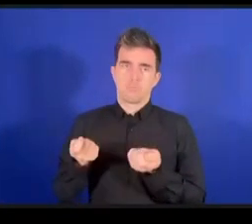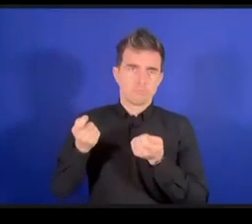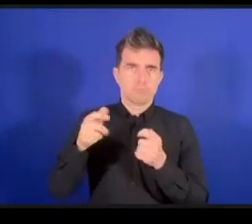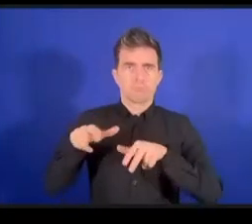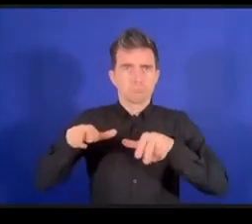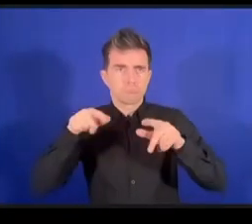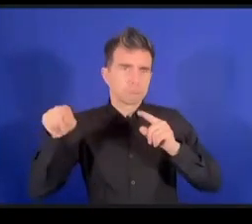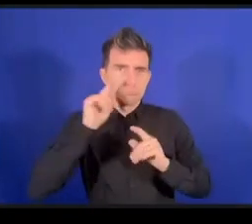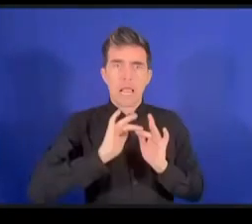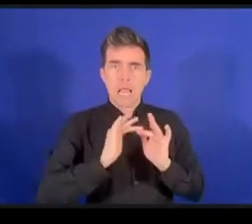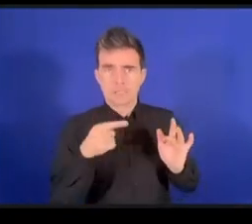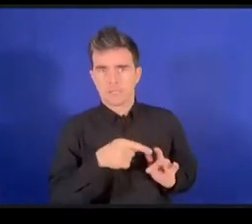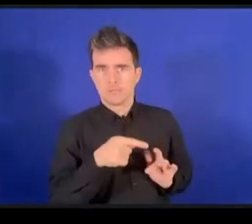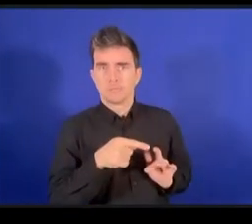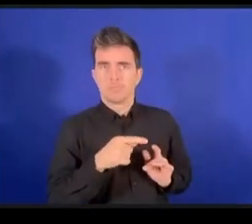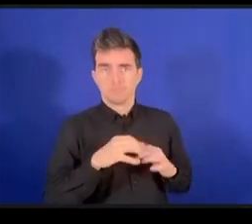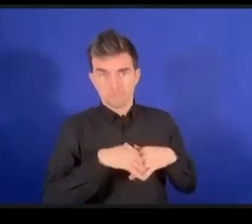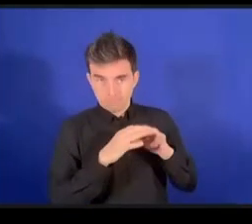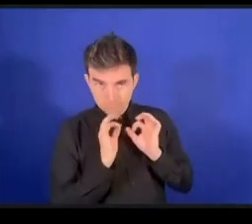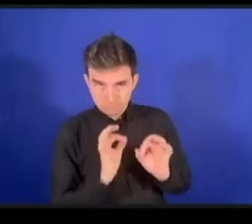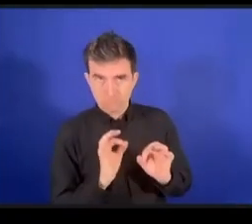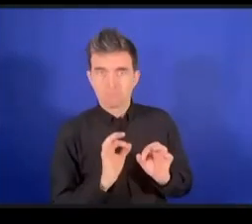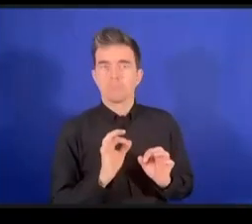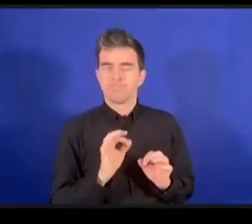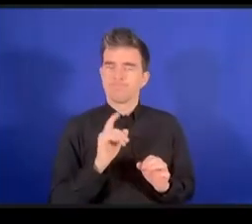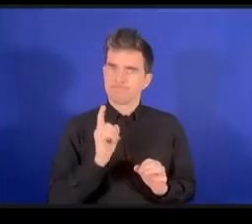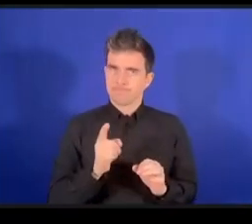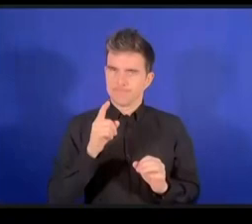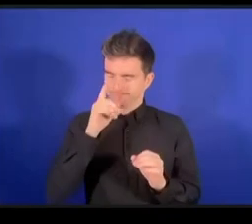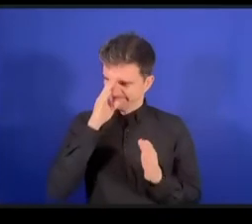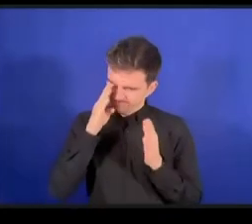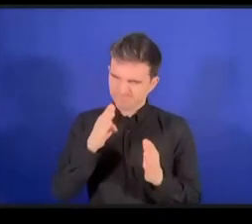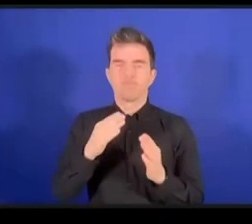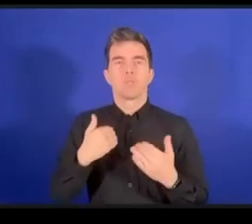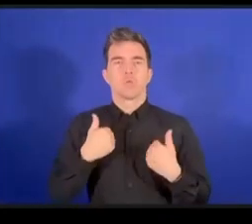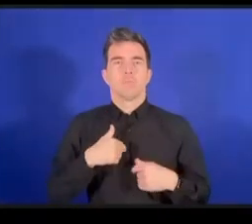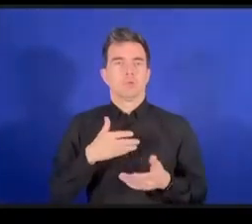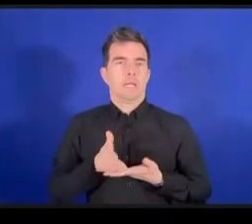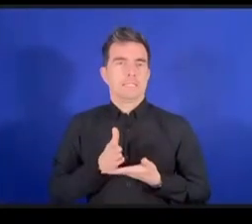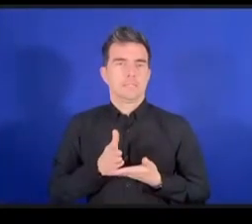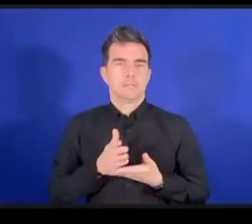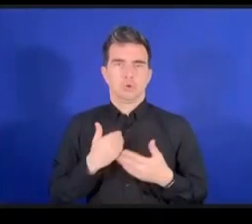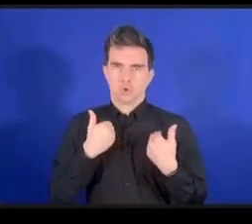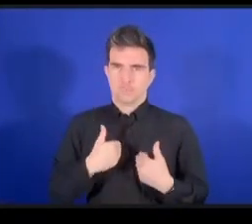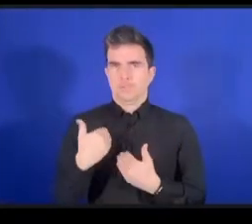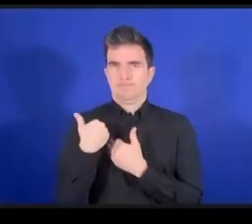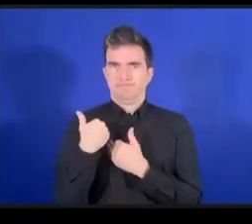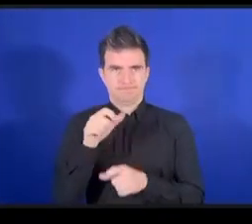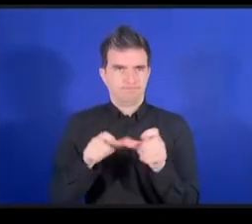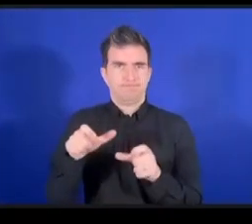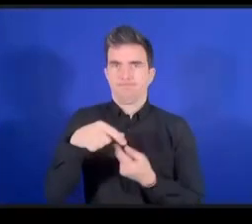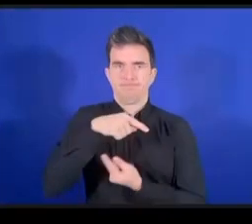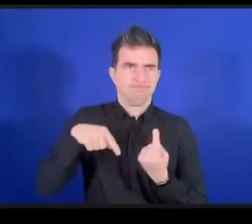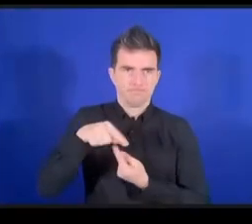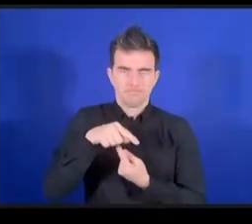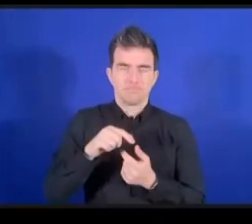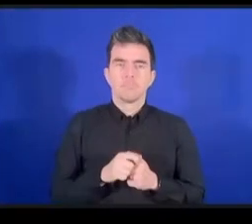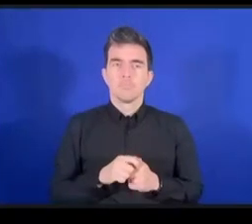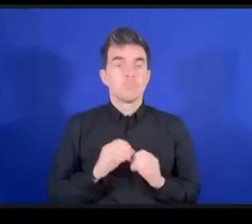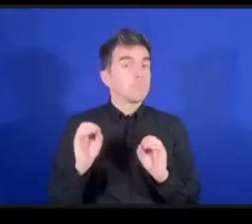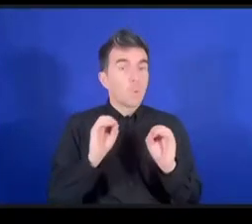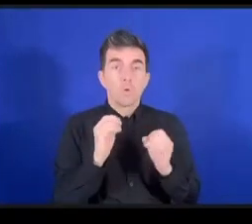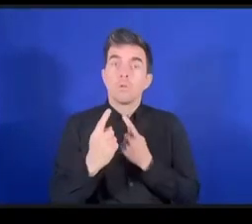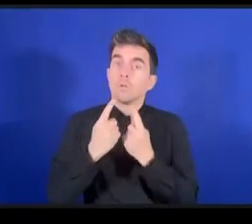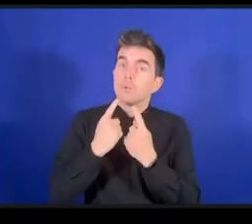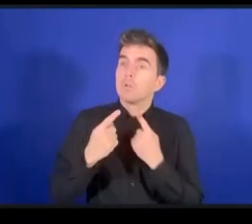human duties. We have never talked about human duties before. So I hope all the DCs will come together and not just